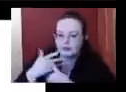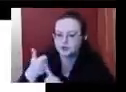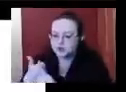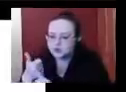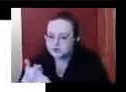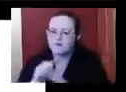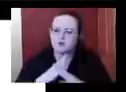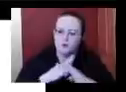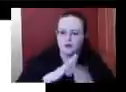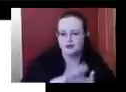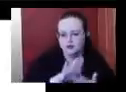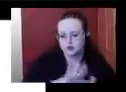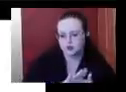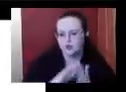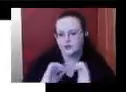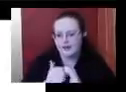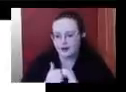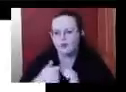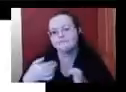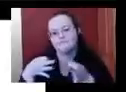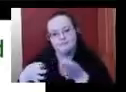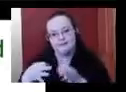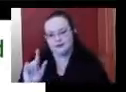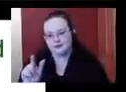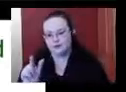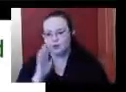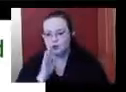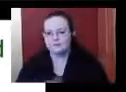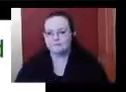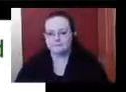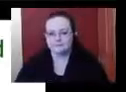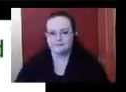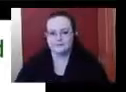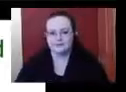schools a bit later in the presentation.